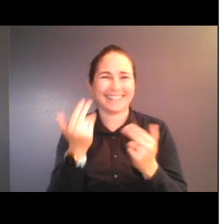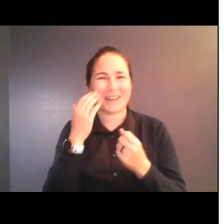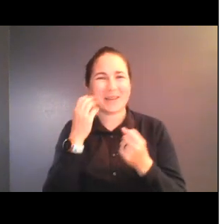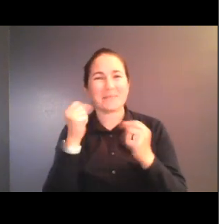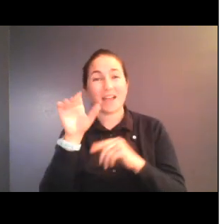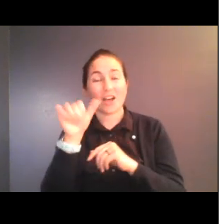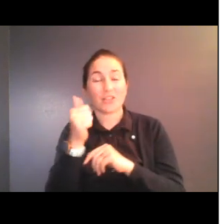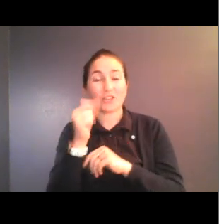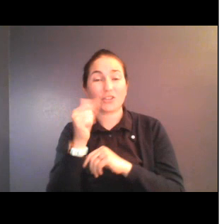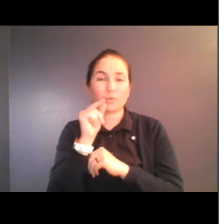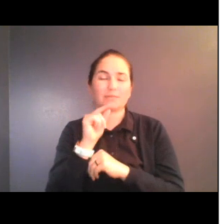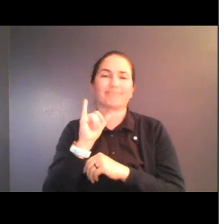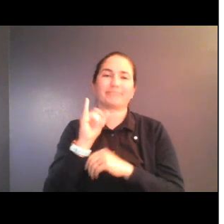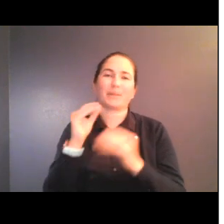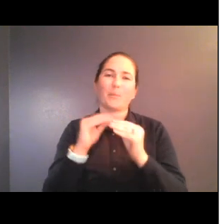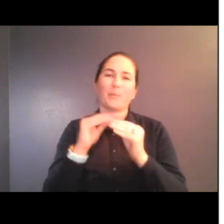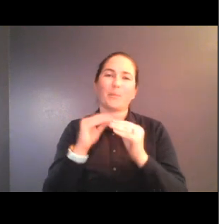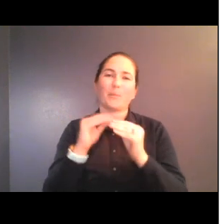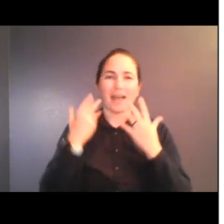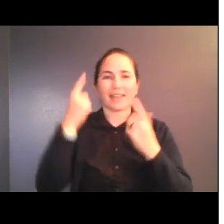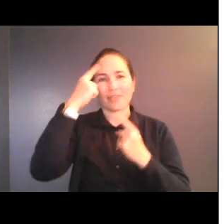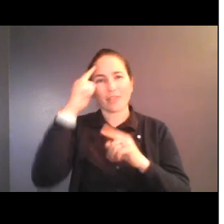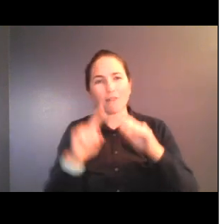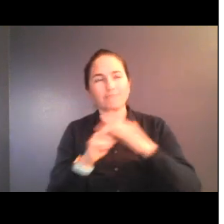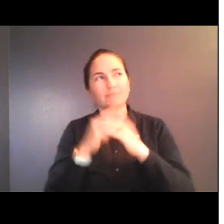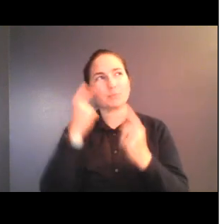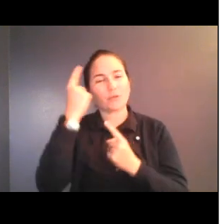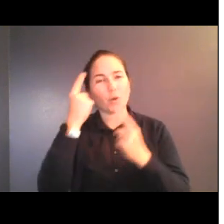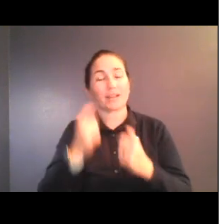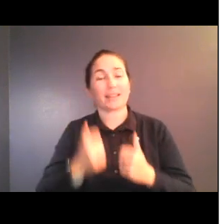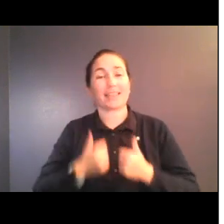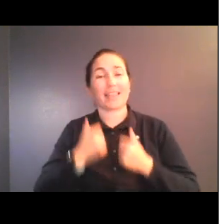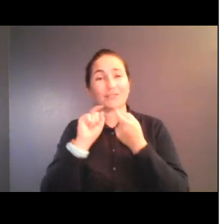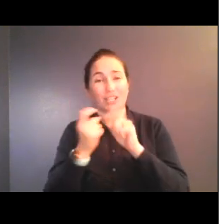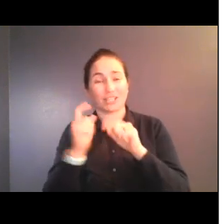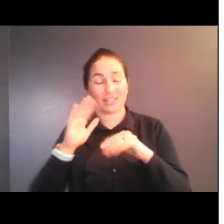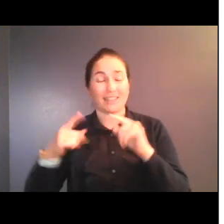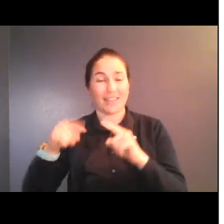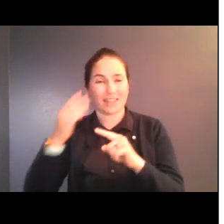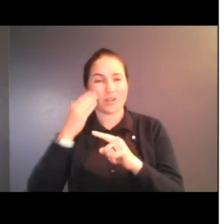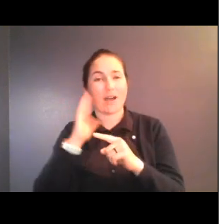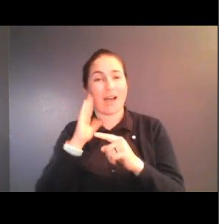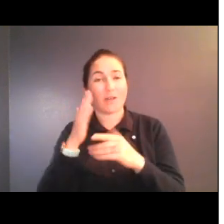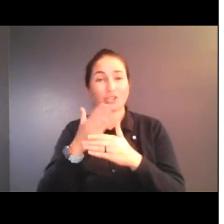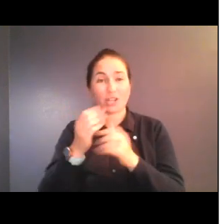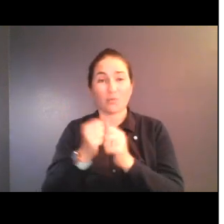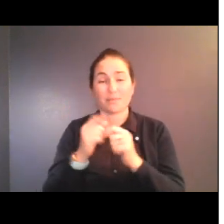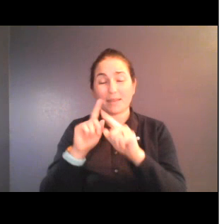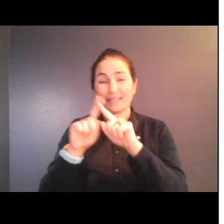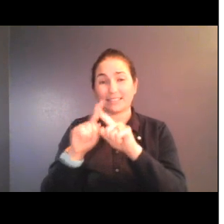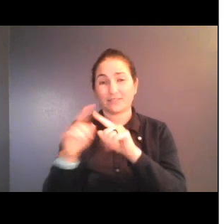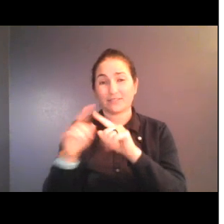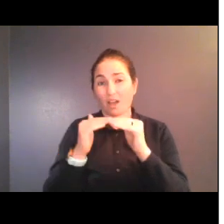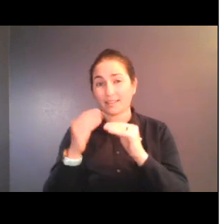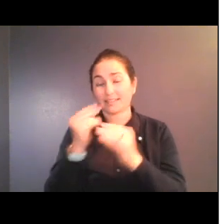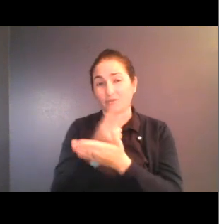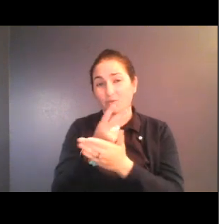have been more inspiring, thought-provoking, funny, life-changing than they will ever know. I often share them with my domestic colleagues, especially grad students in